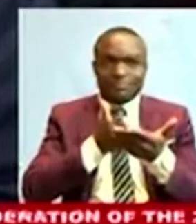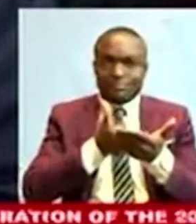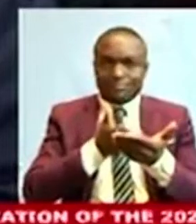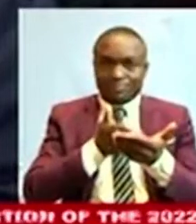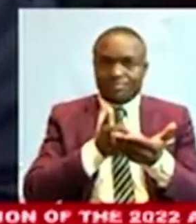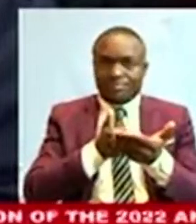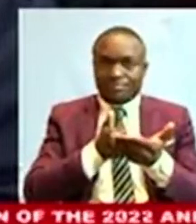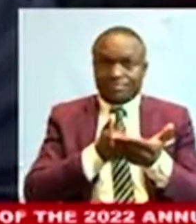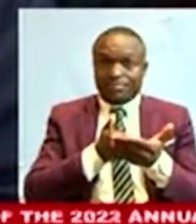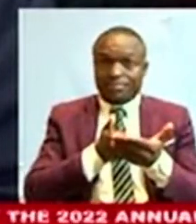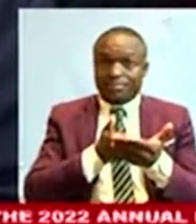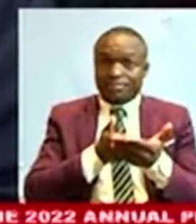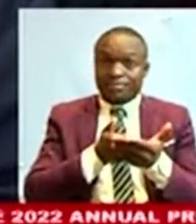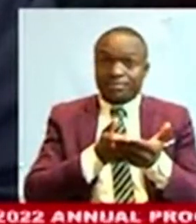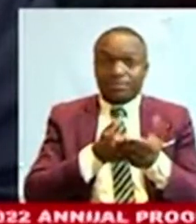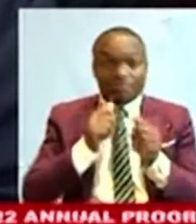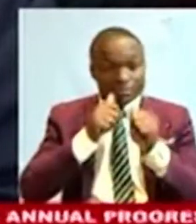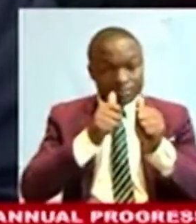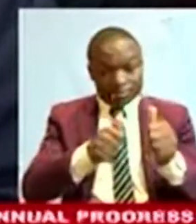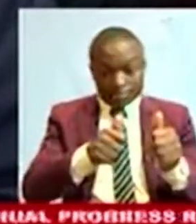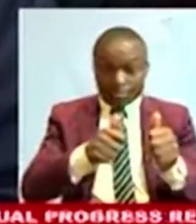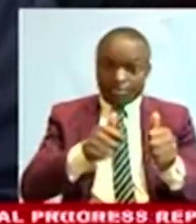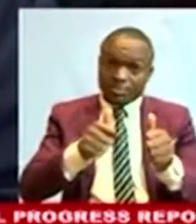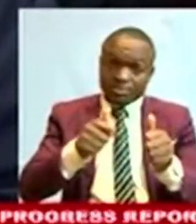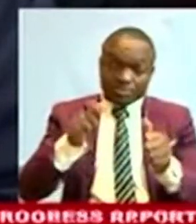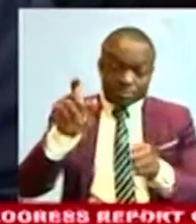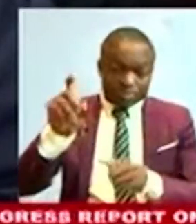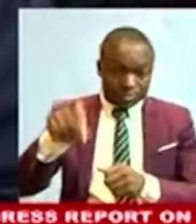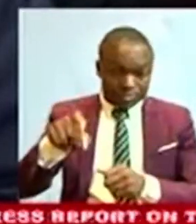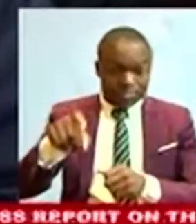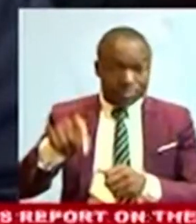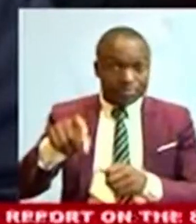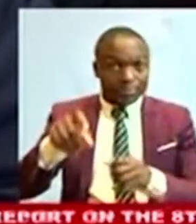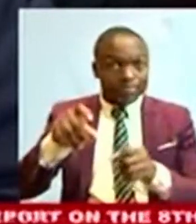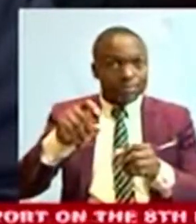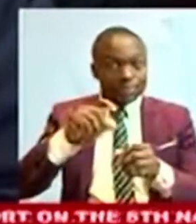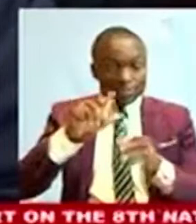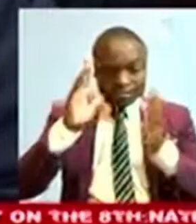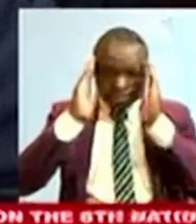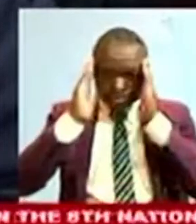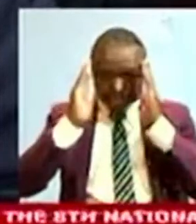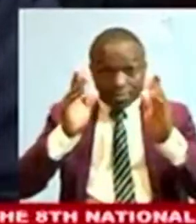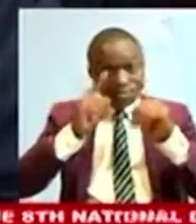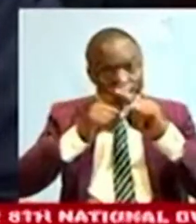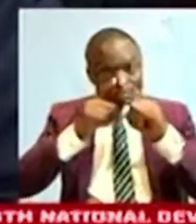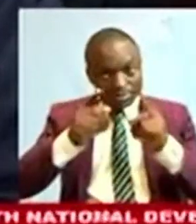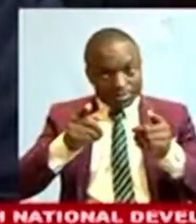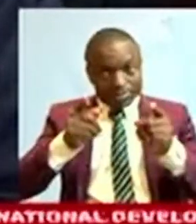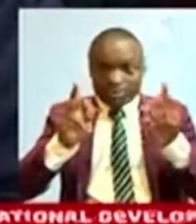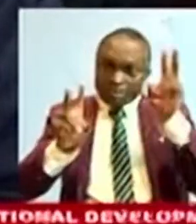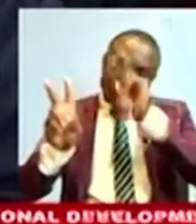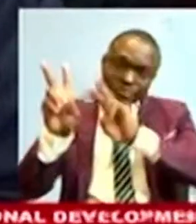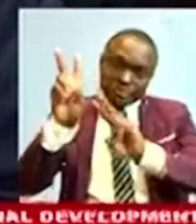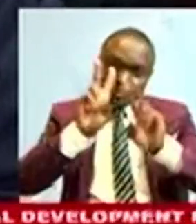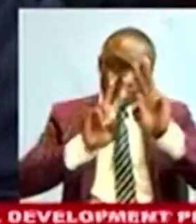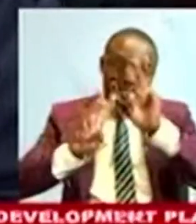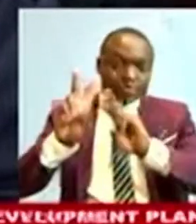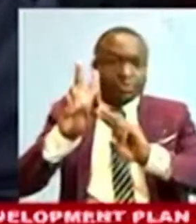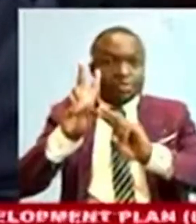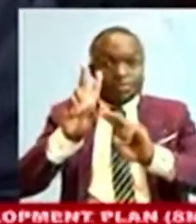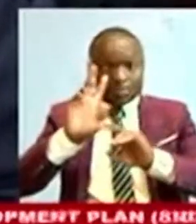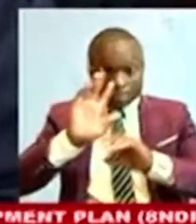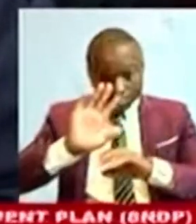this requirement. They always attend. But when you visit all the health centers in my